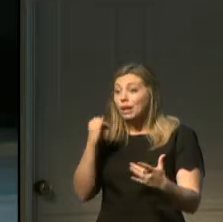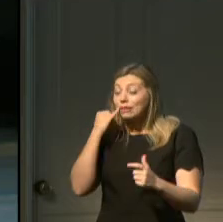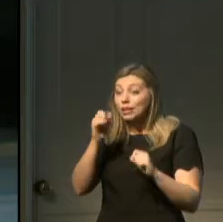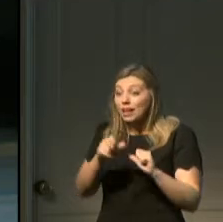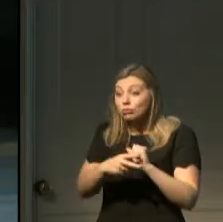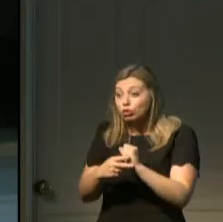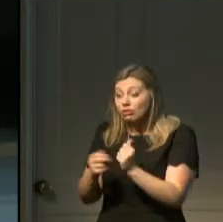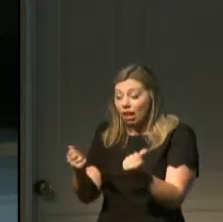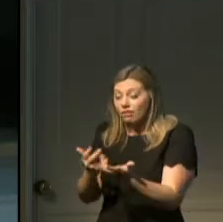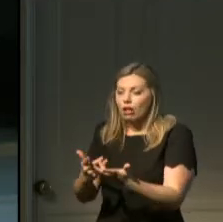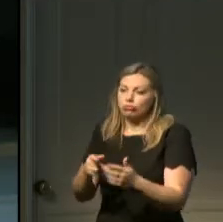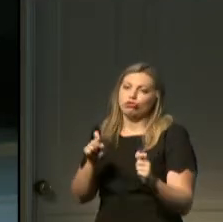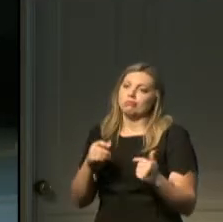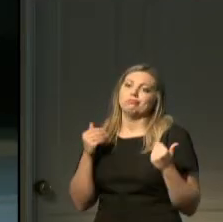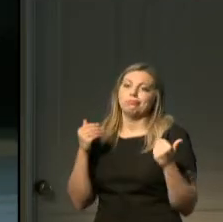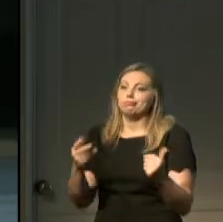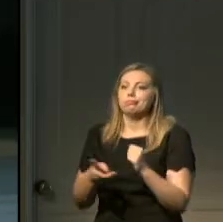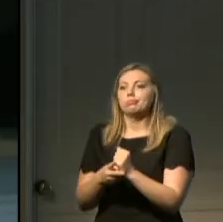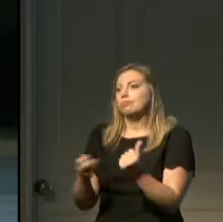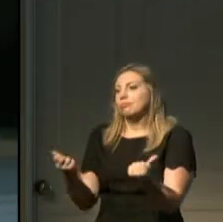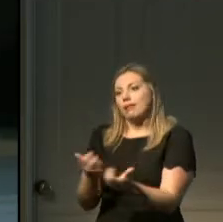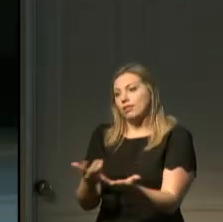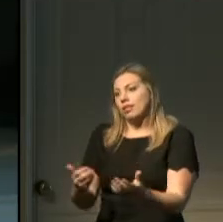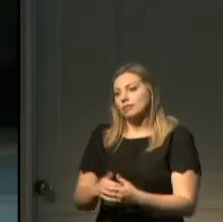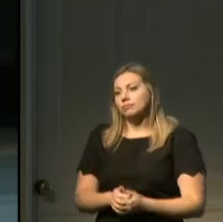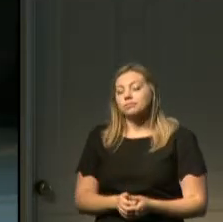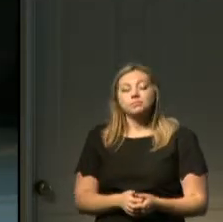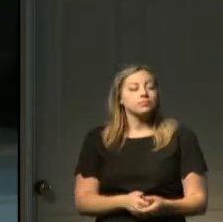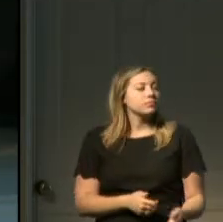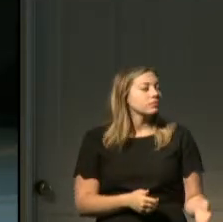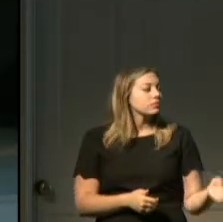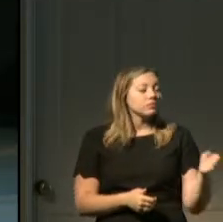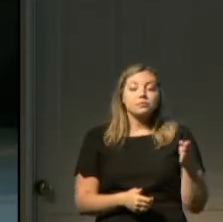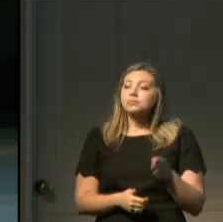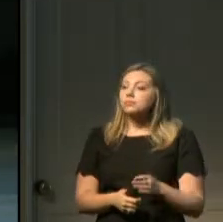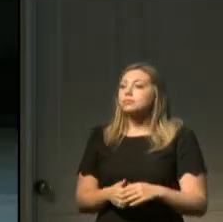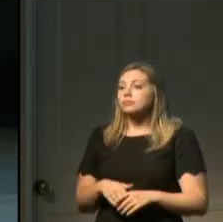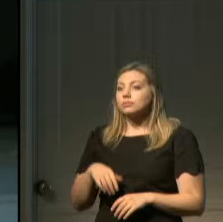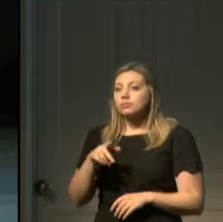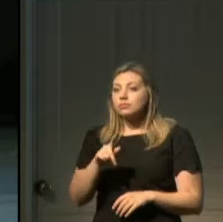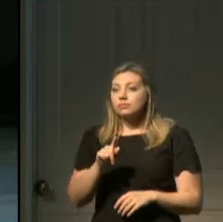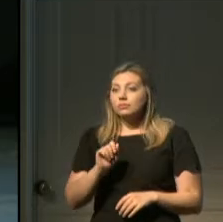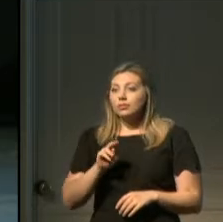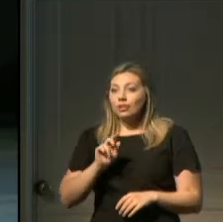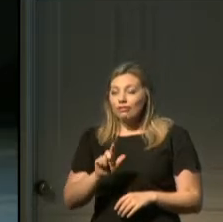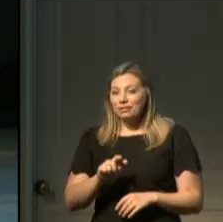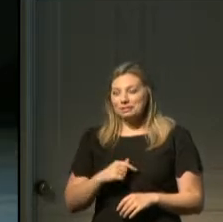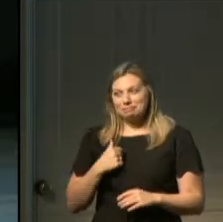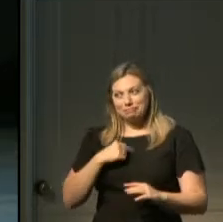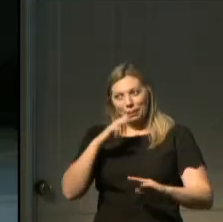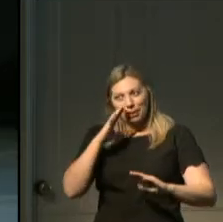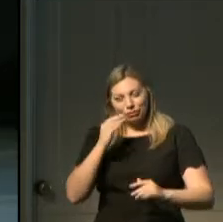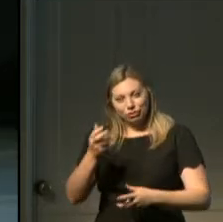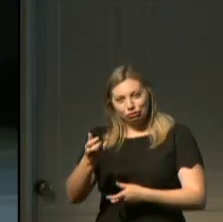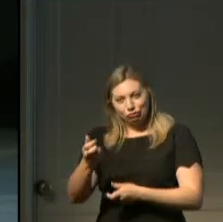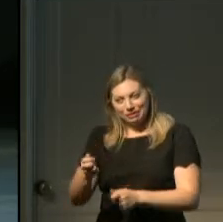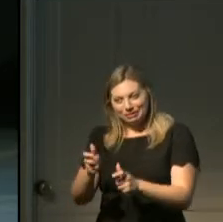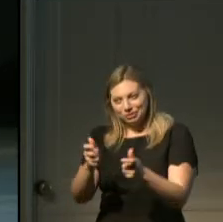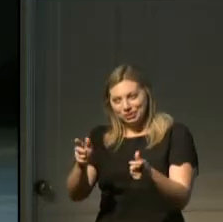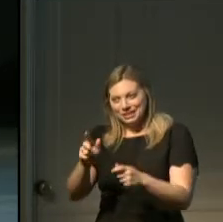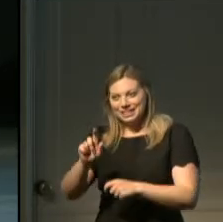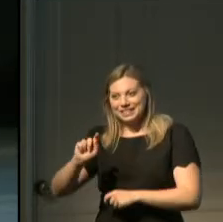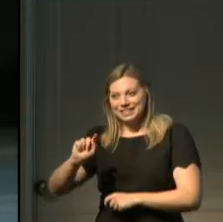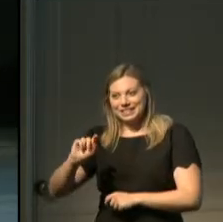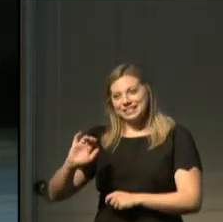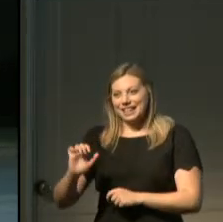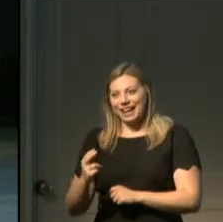I think we should preserve all. So I'm hoping and trusting that, you know, the big tech companies are thinking a